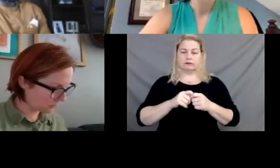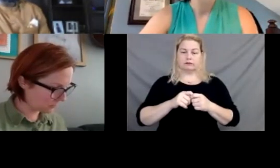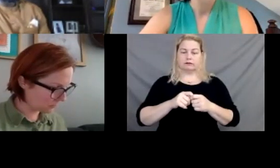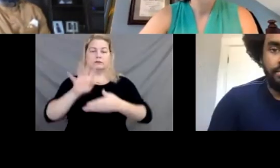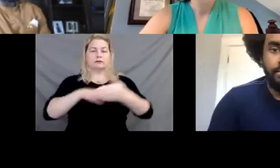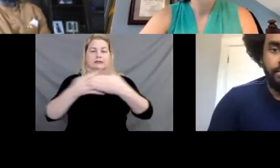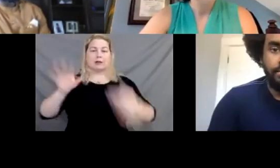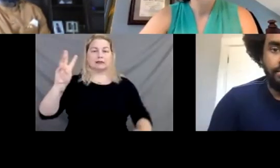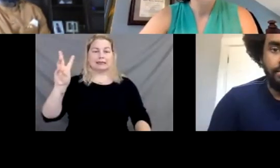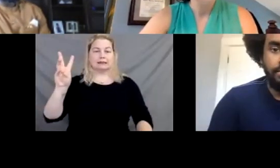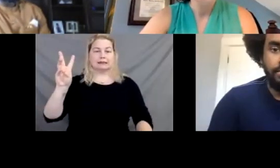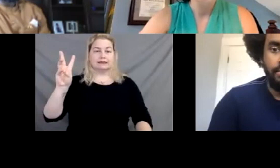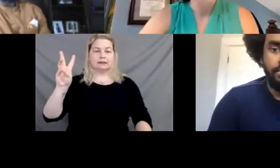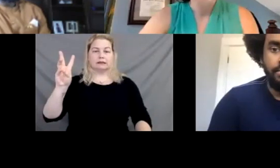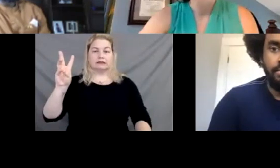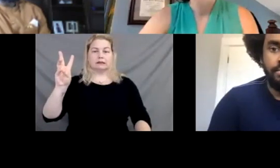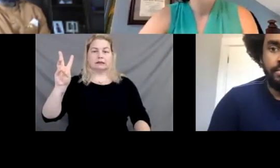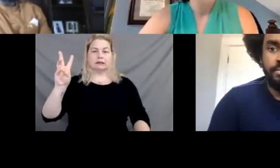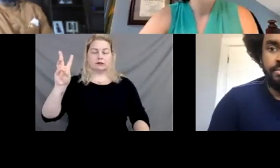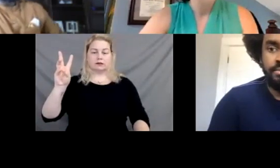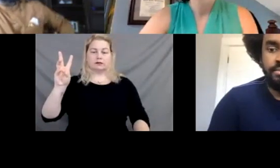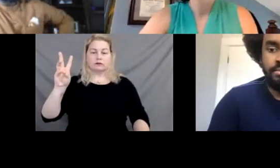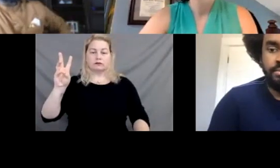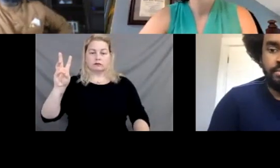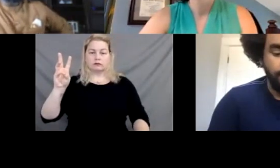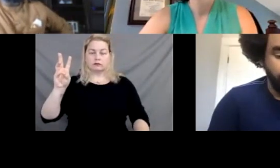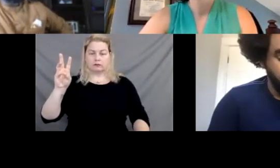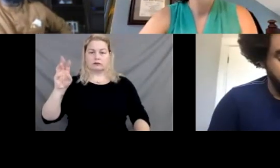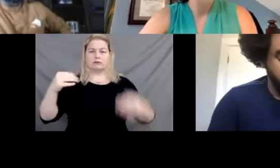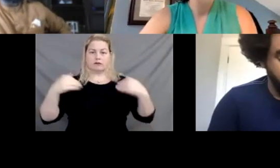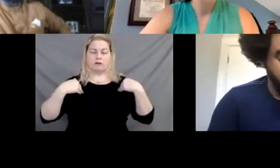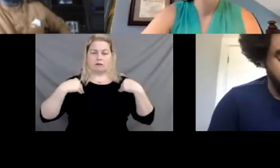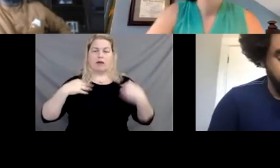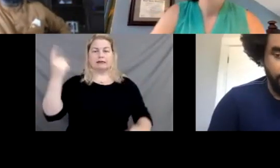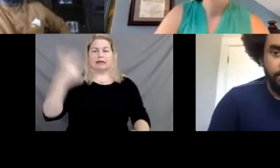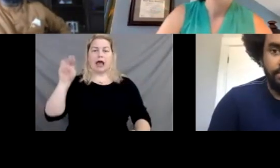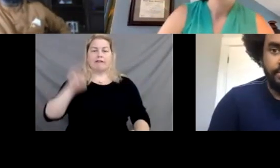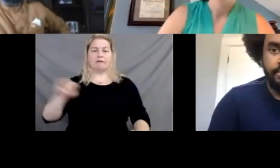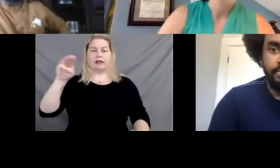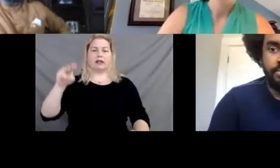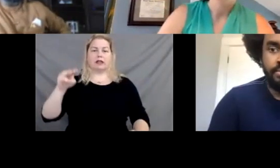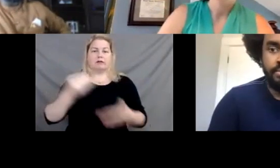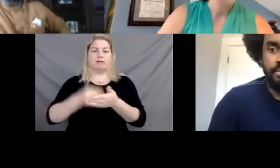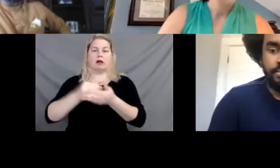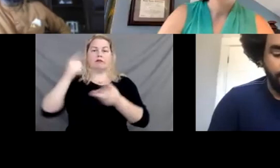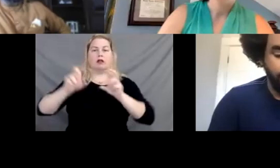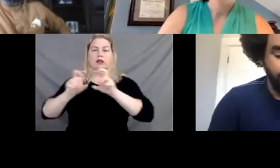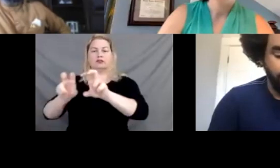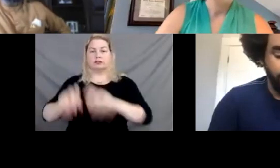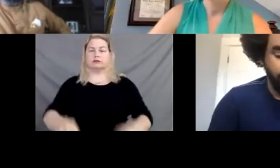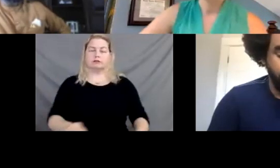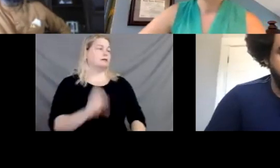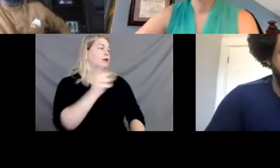6. It currently has a $500,000 in the allocation. Okay, thank